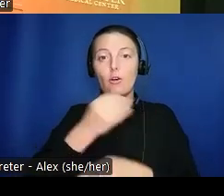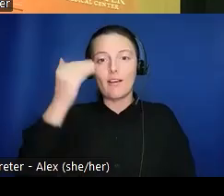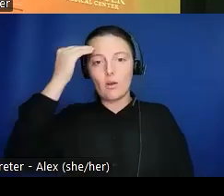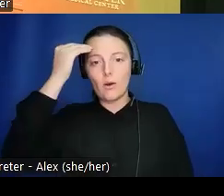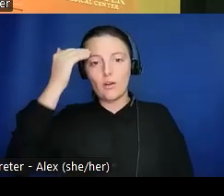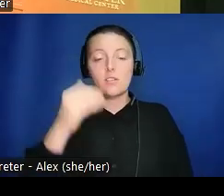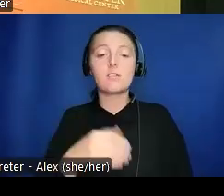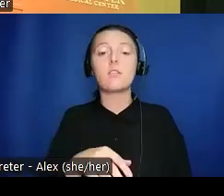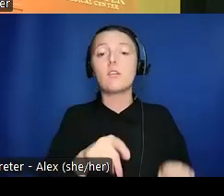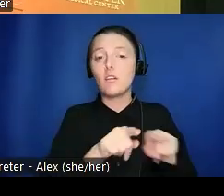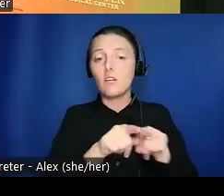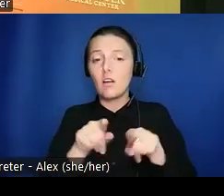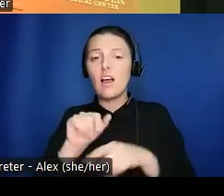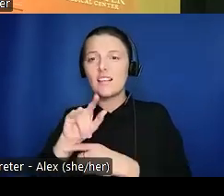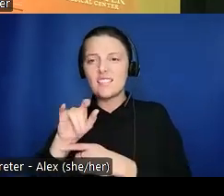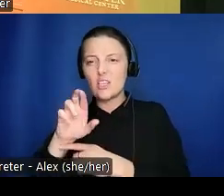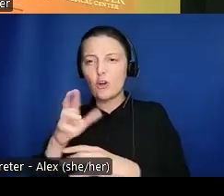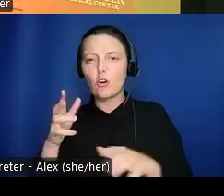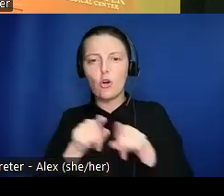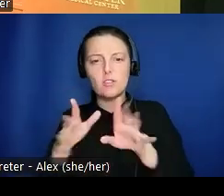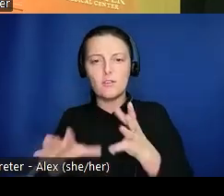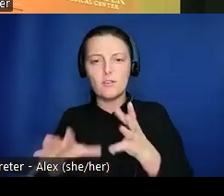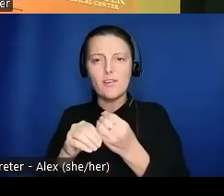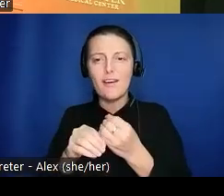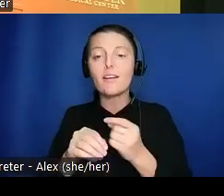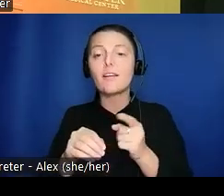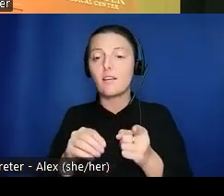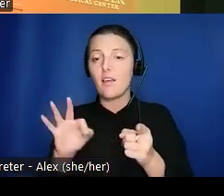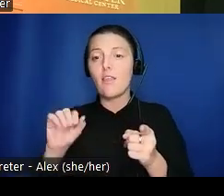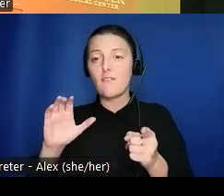that faculty practice also and expanded its